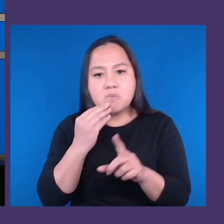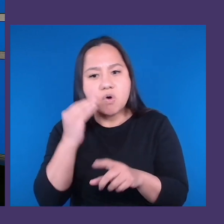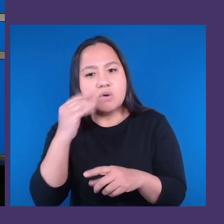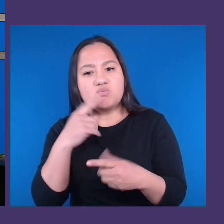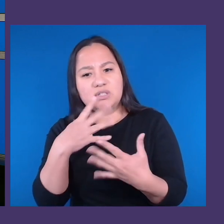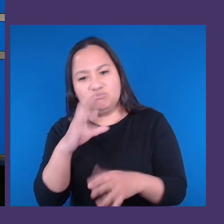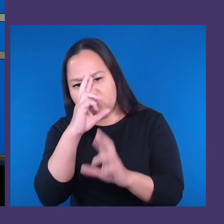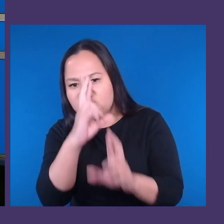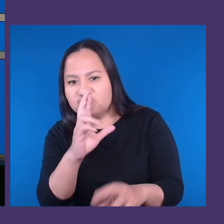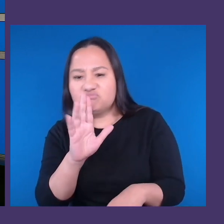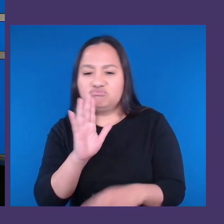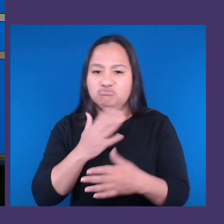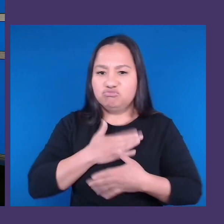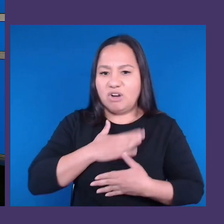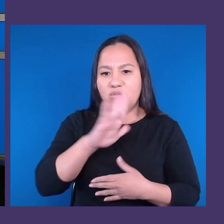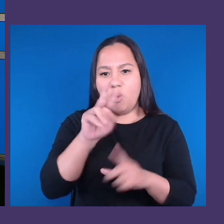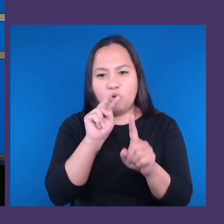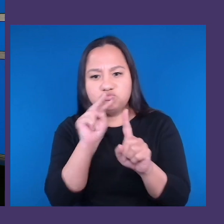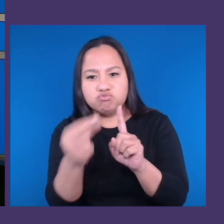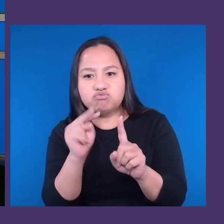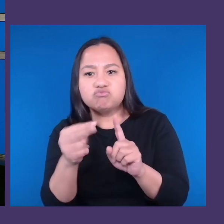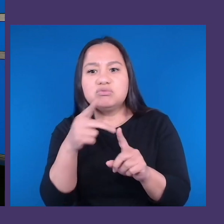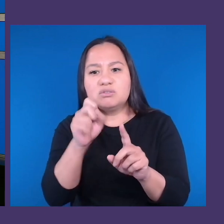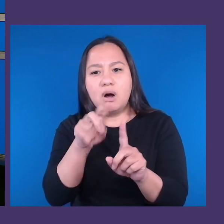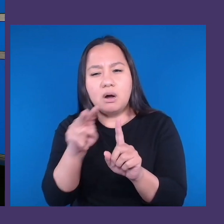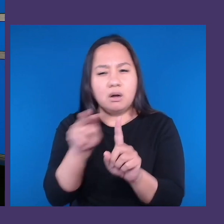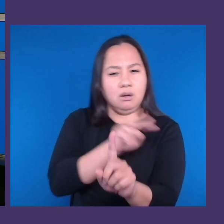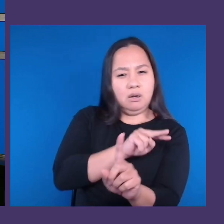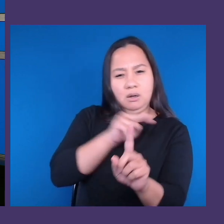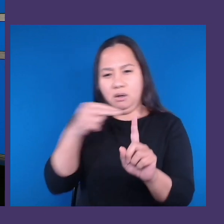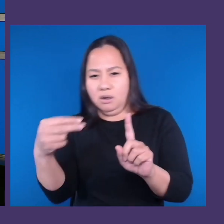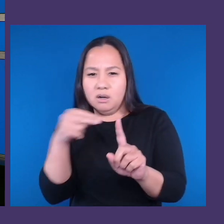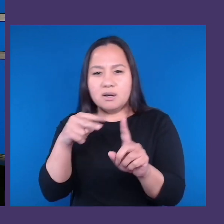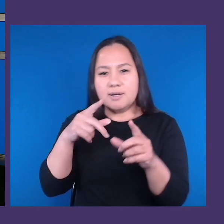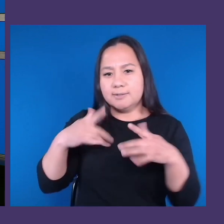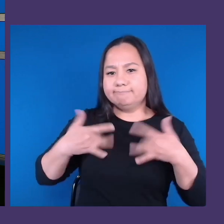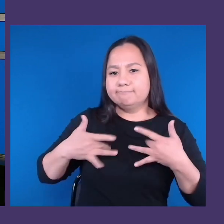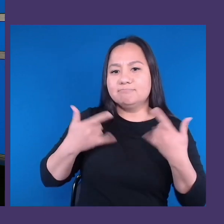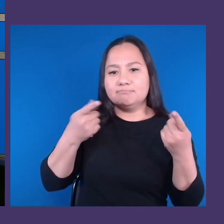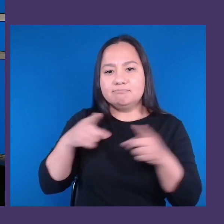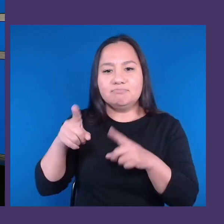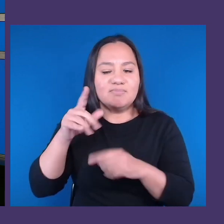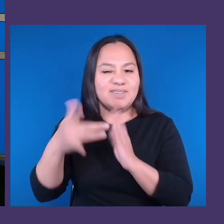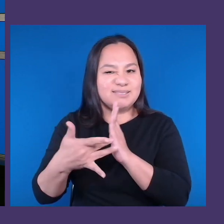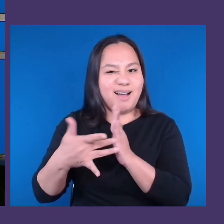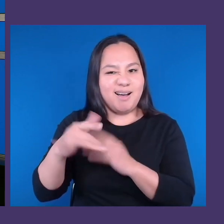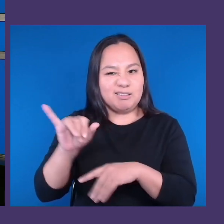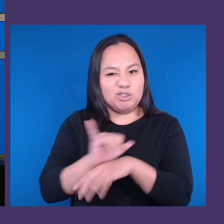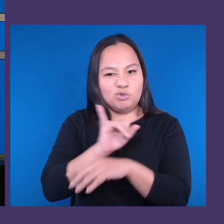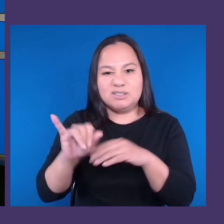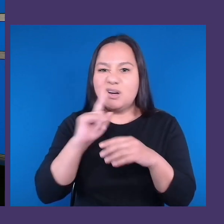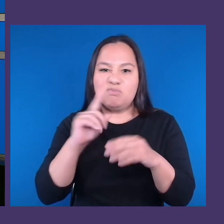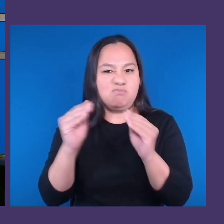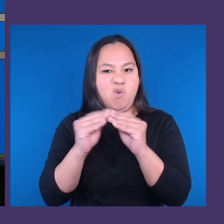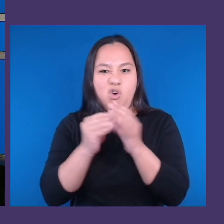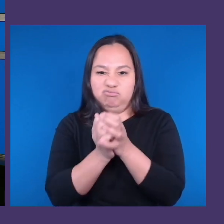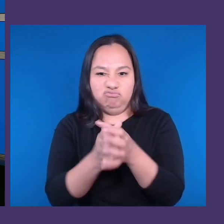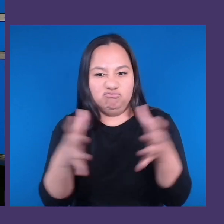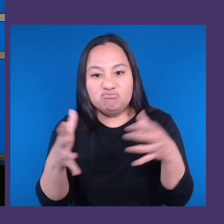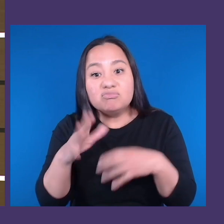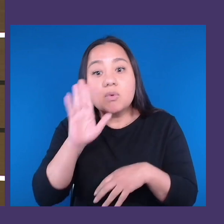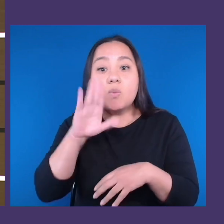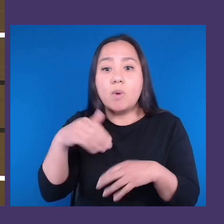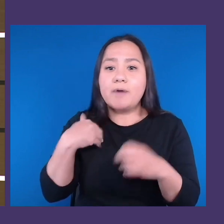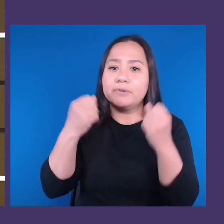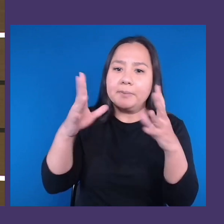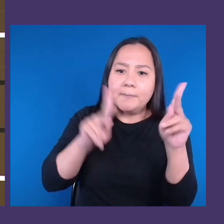the tech industry and beyond. So thank you. Well, there are so many people who are involved in this that know so much more than me, but I am more